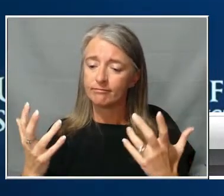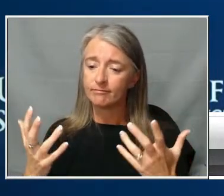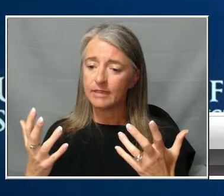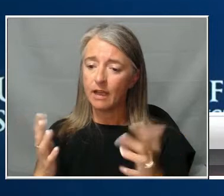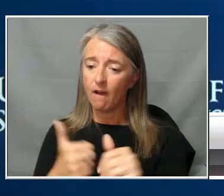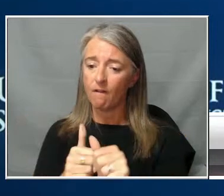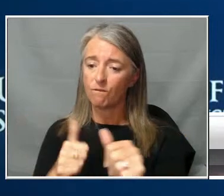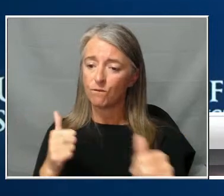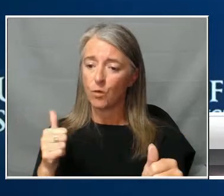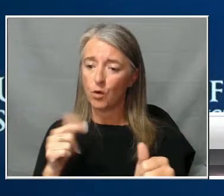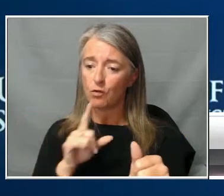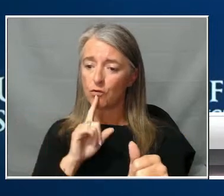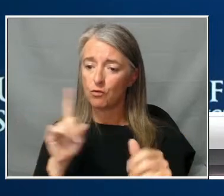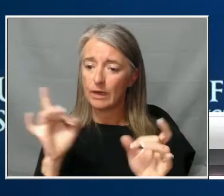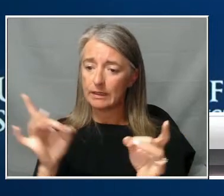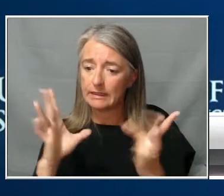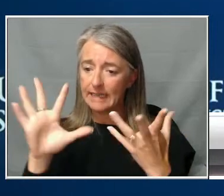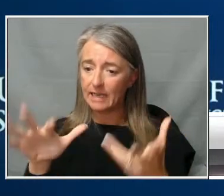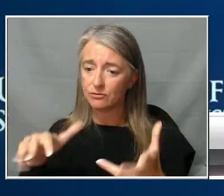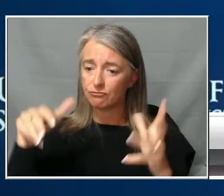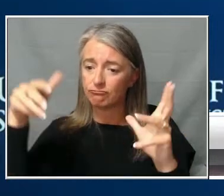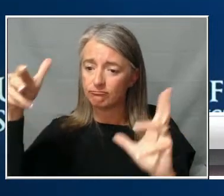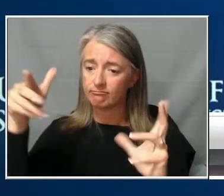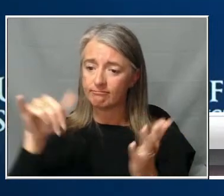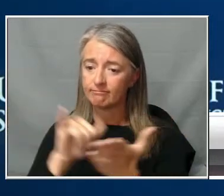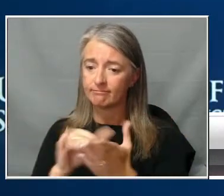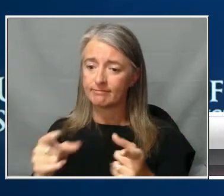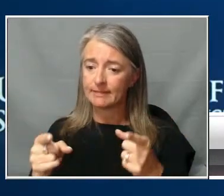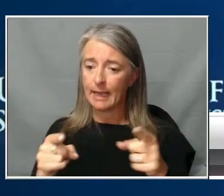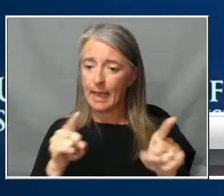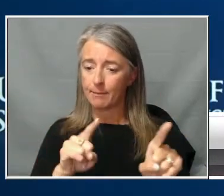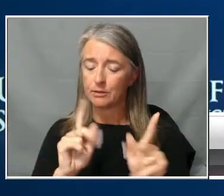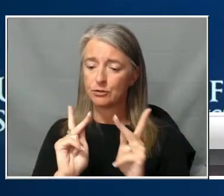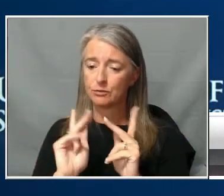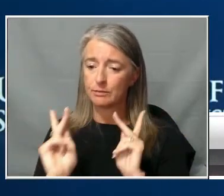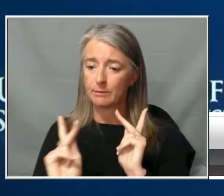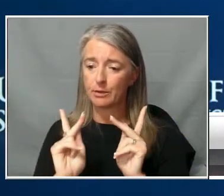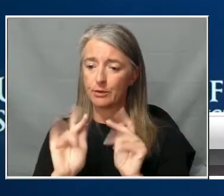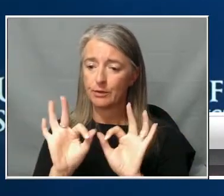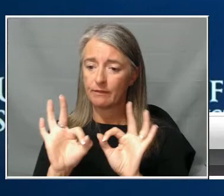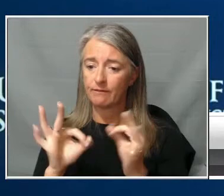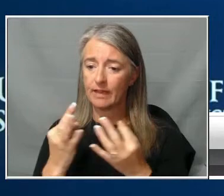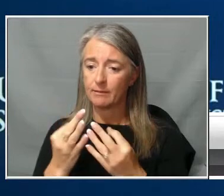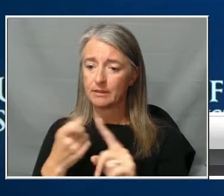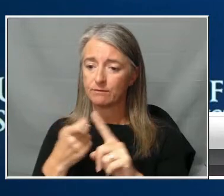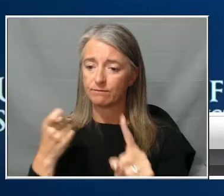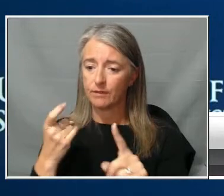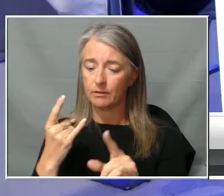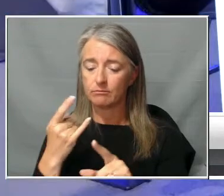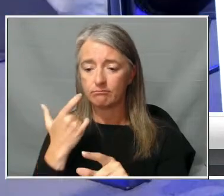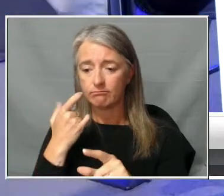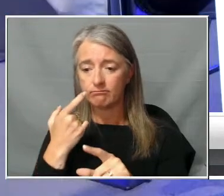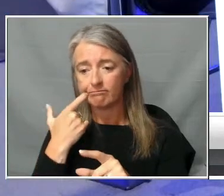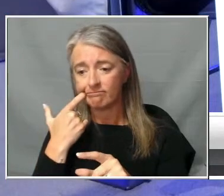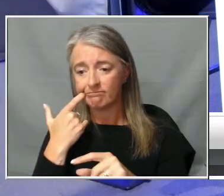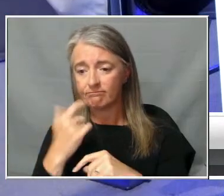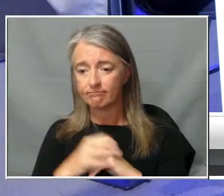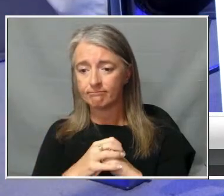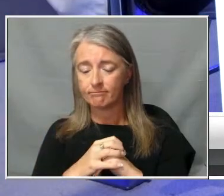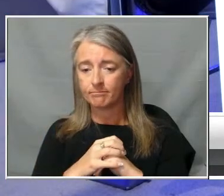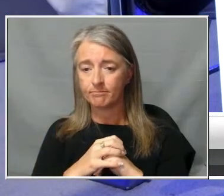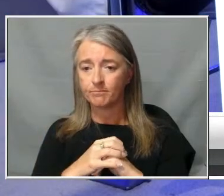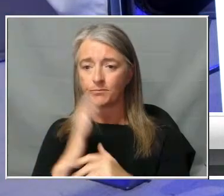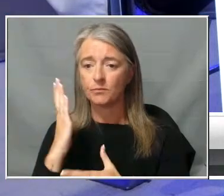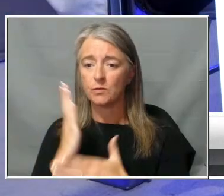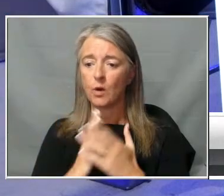real catastrophes that can happen to people and their families from alcohol use disorder. Why are some people able to